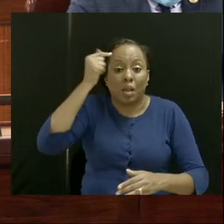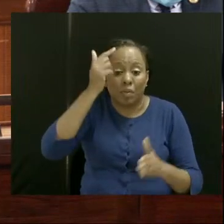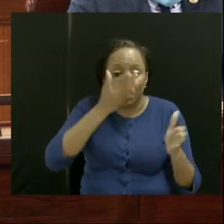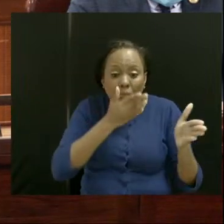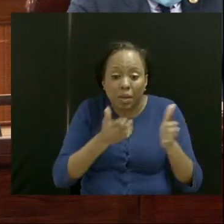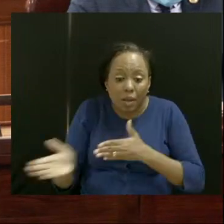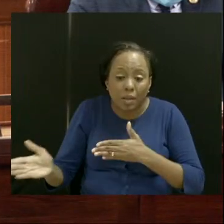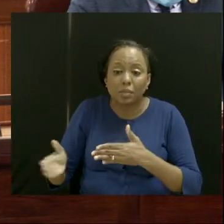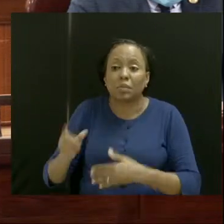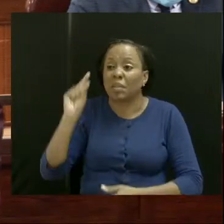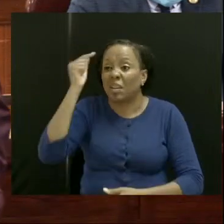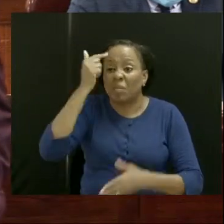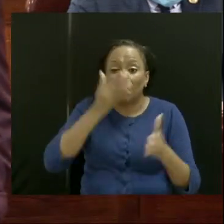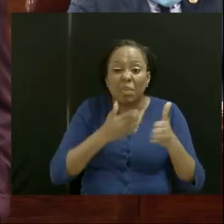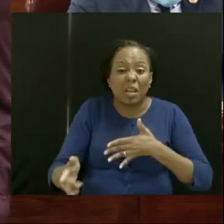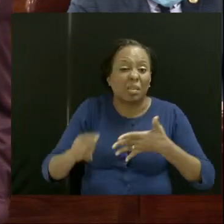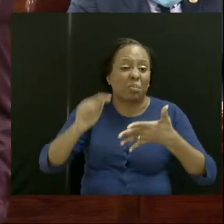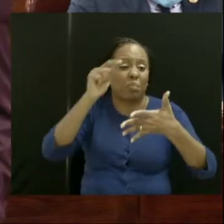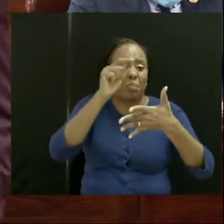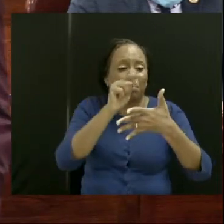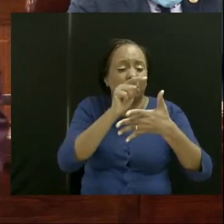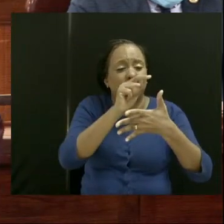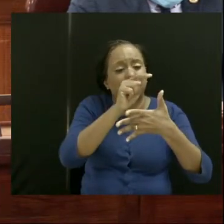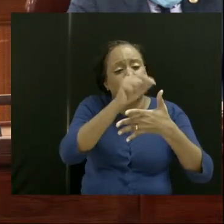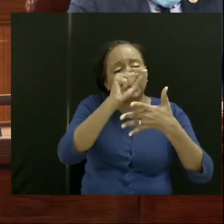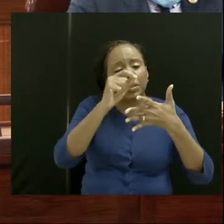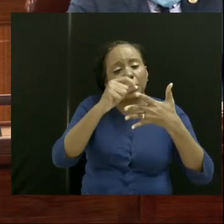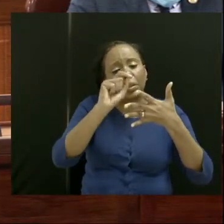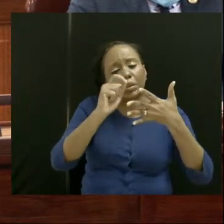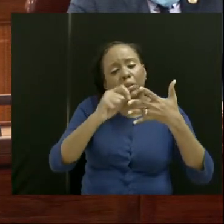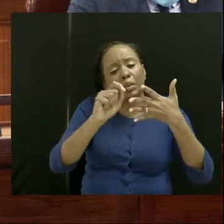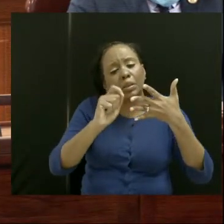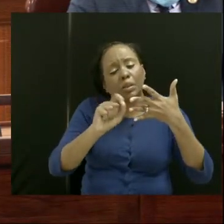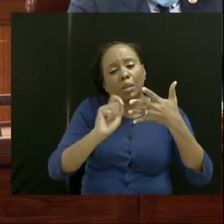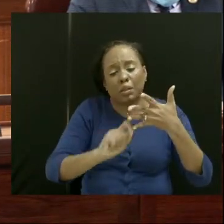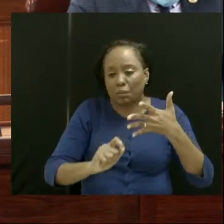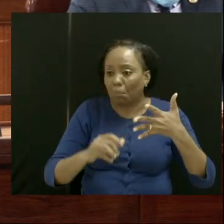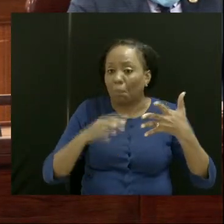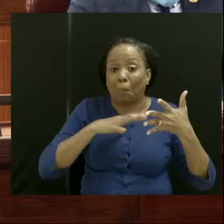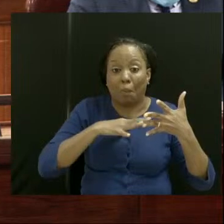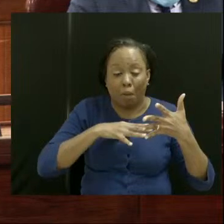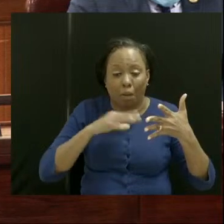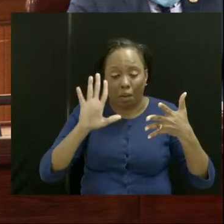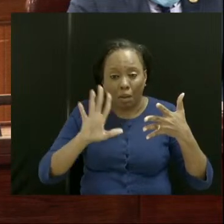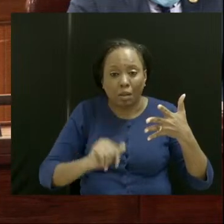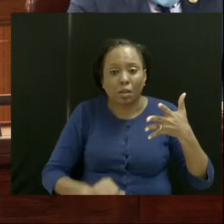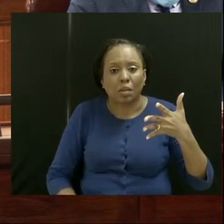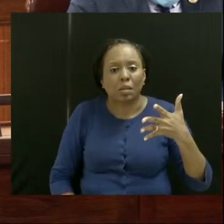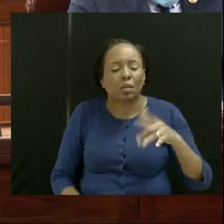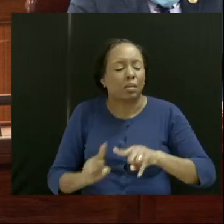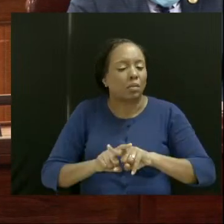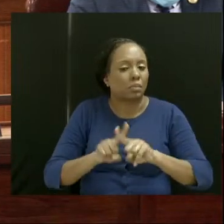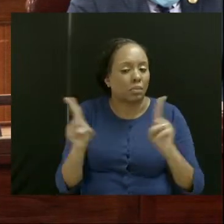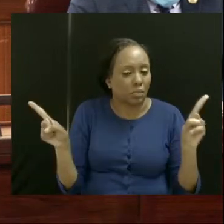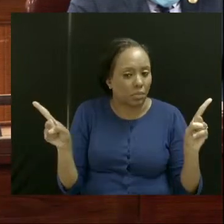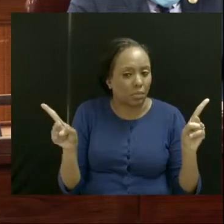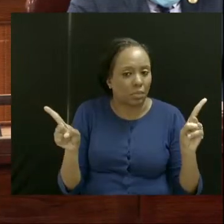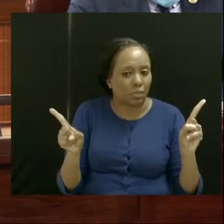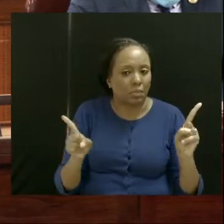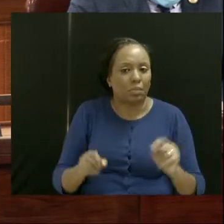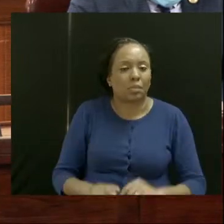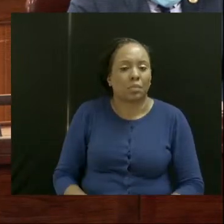accept on face value that the government plans to do these things. But the reality is,